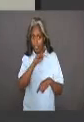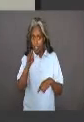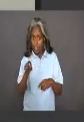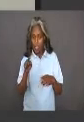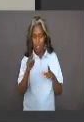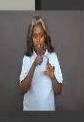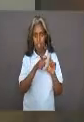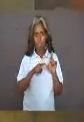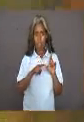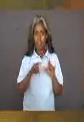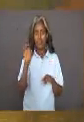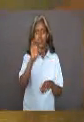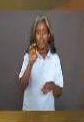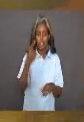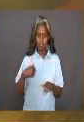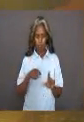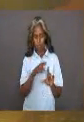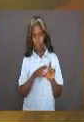our reference angle.